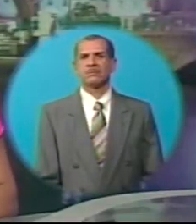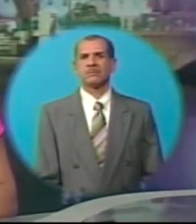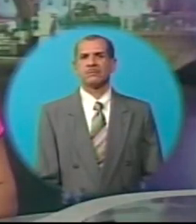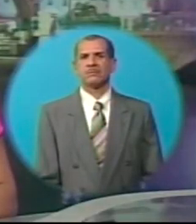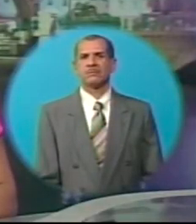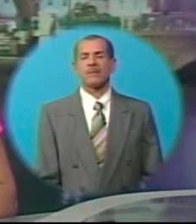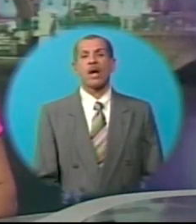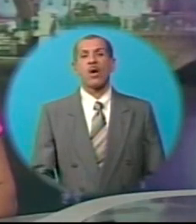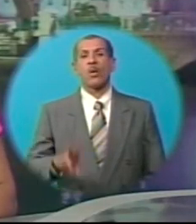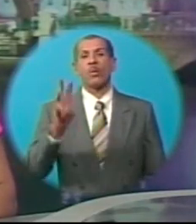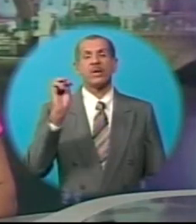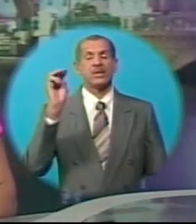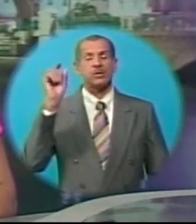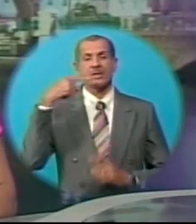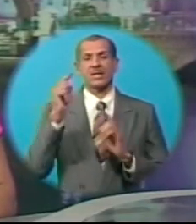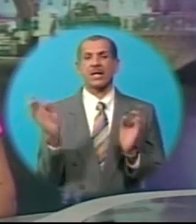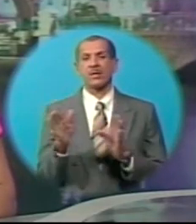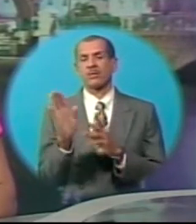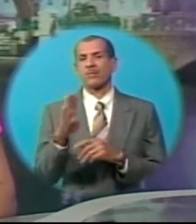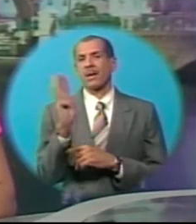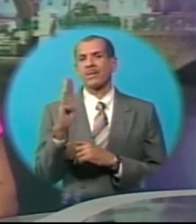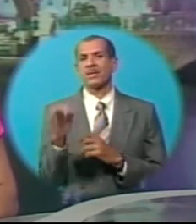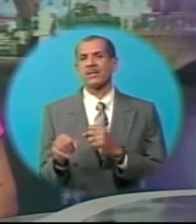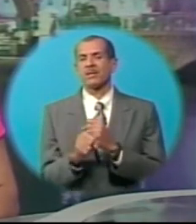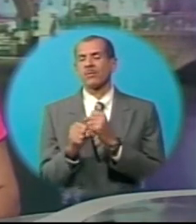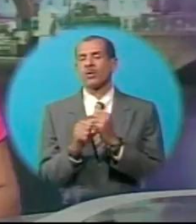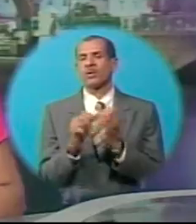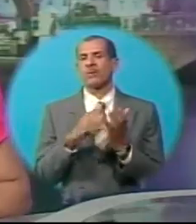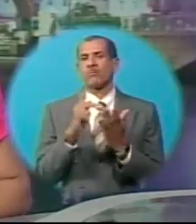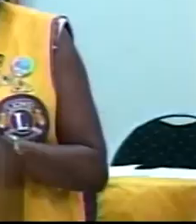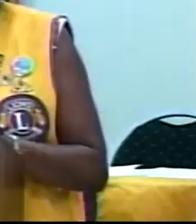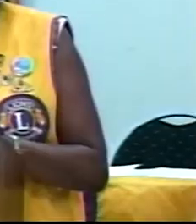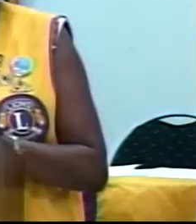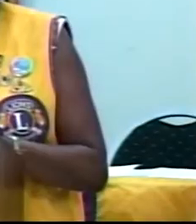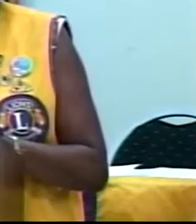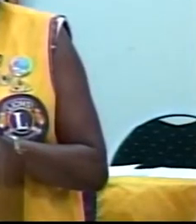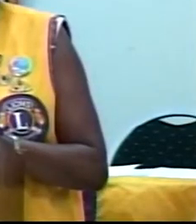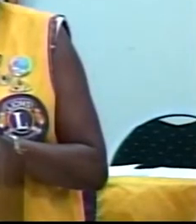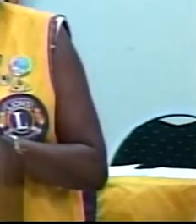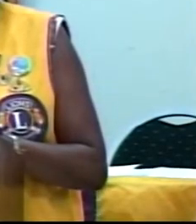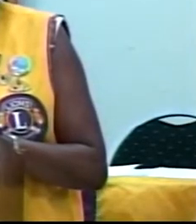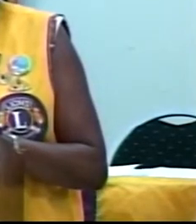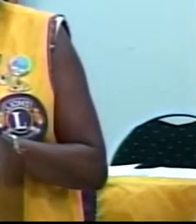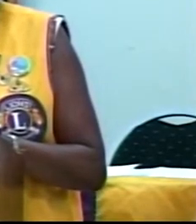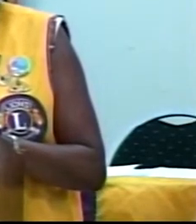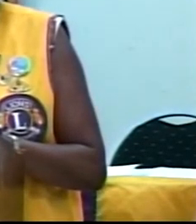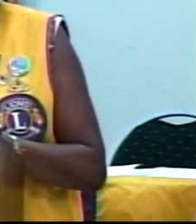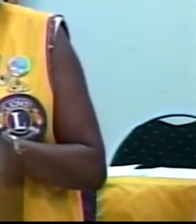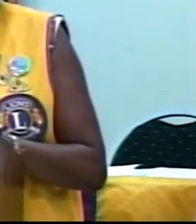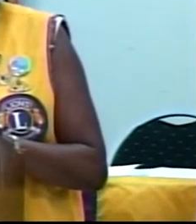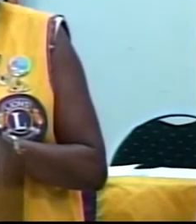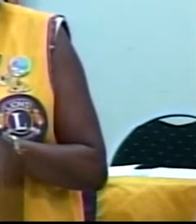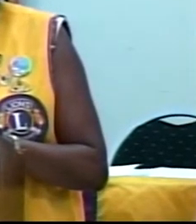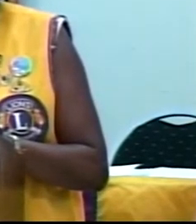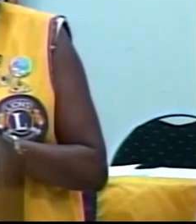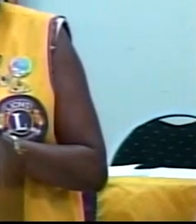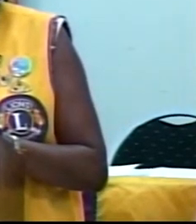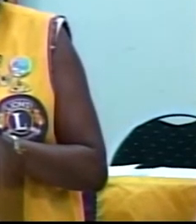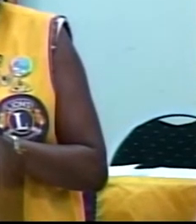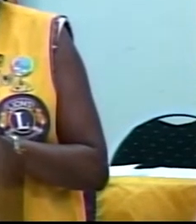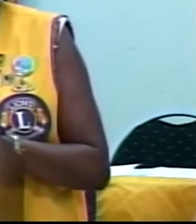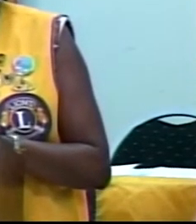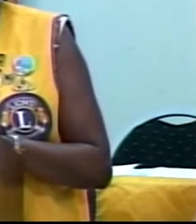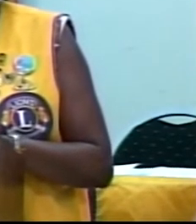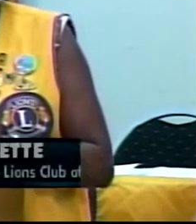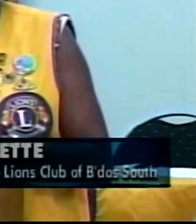Weeks Grisette is encouraging Barbadians to support the project. During this week, we will be visible